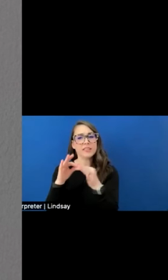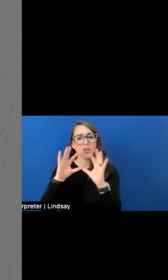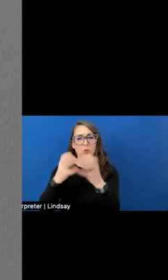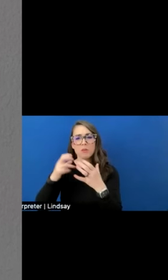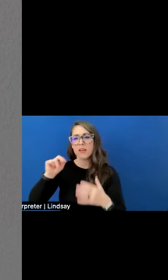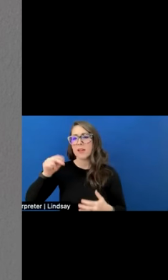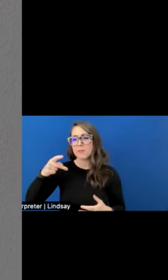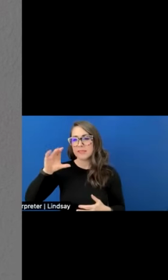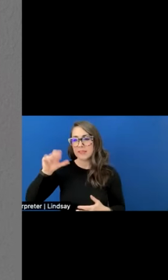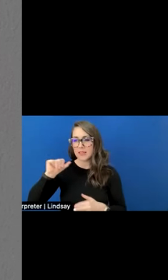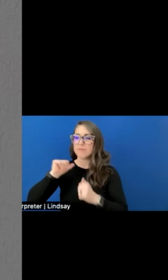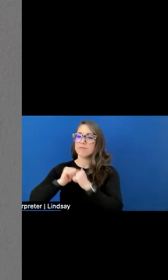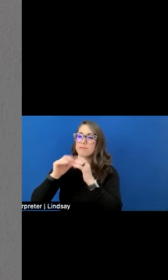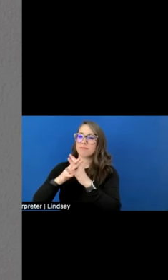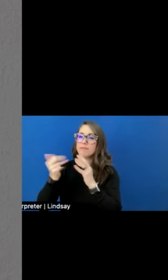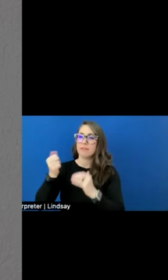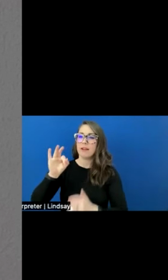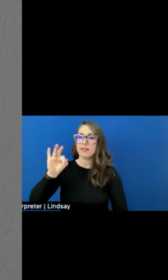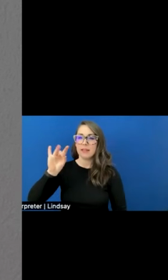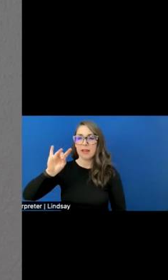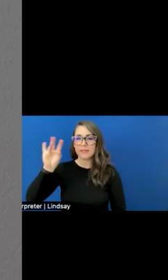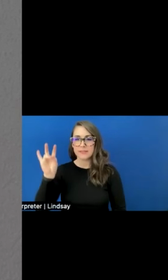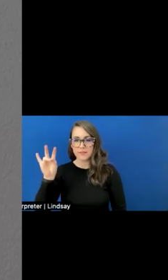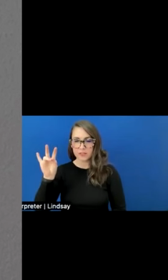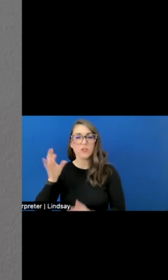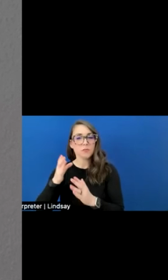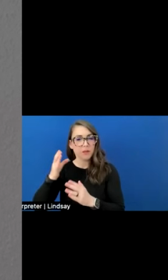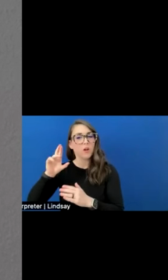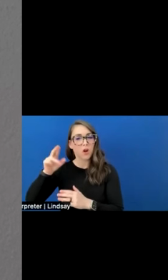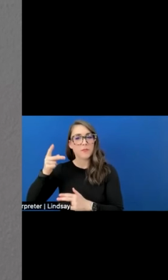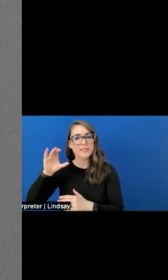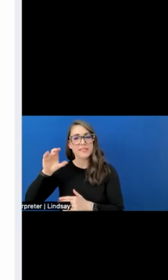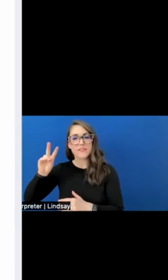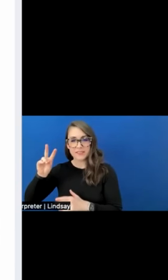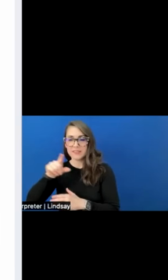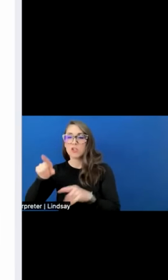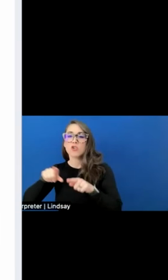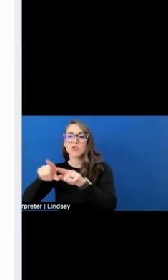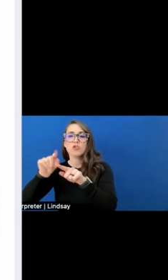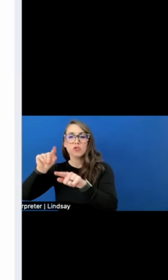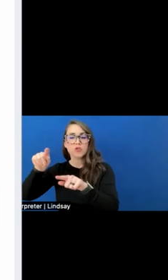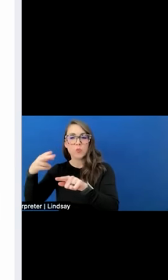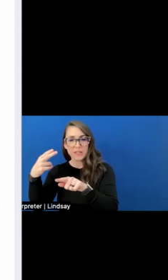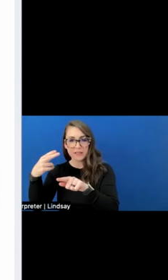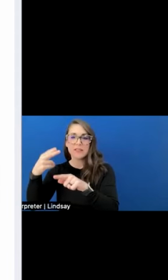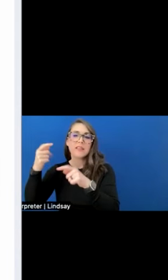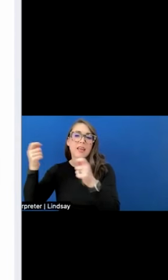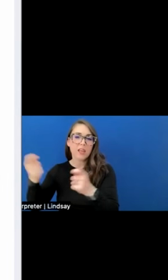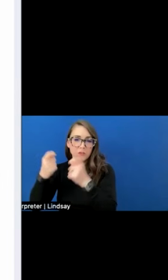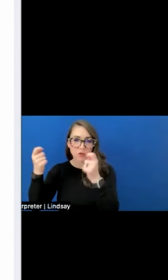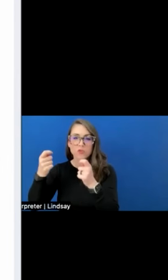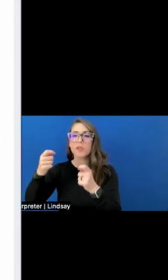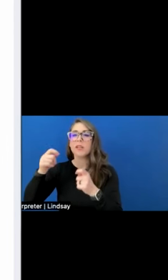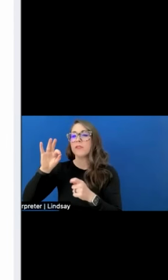group of RPCVs during the 20th anniversary of the Peace Corps Paraguay program. For over 10 years, FOP has